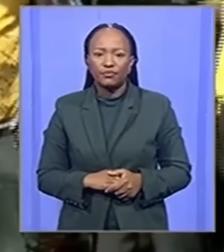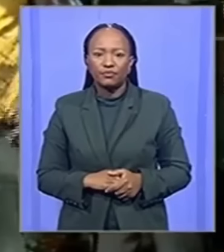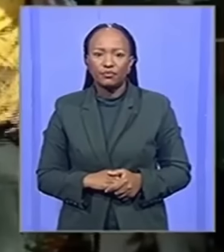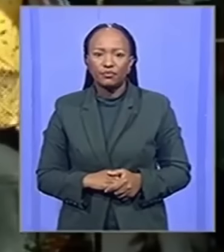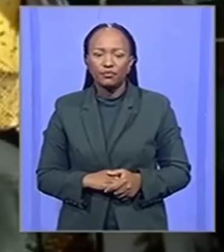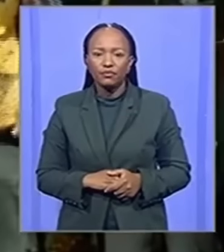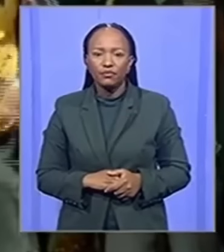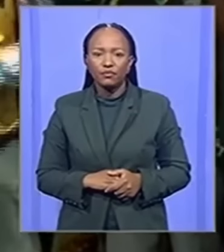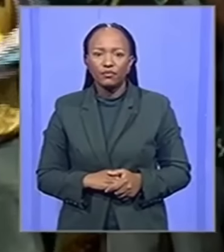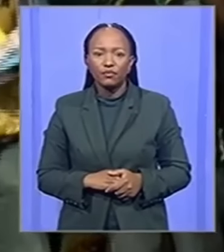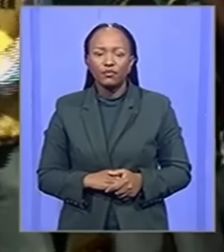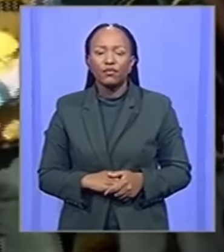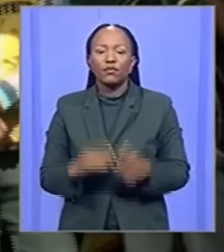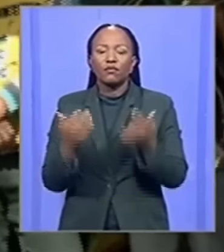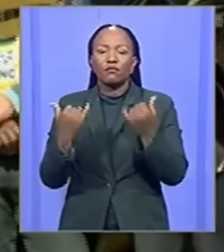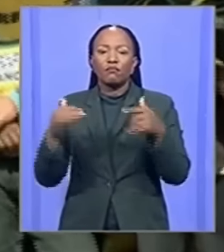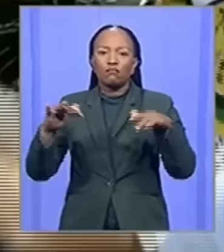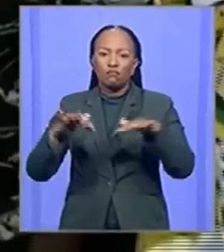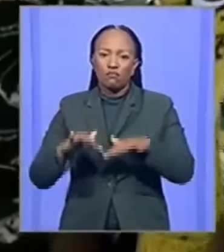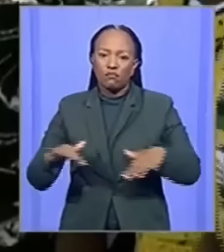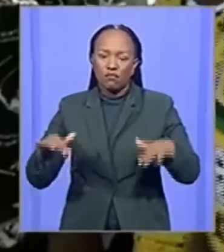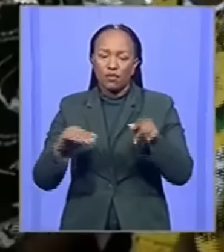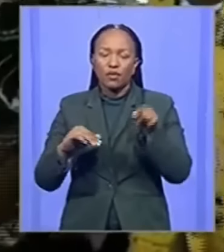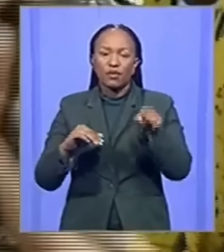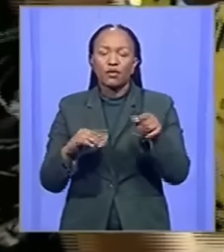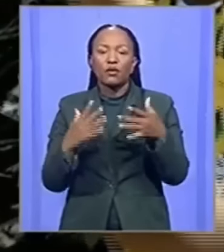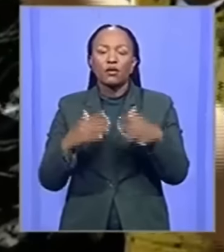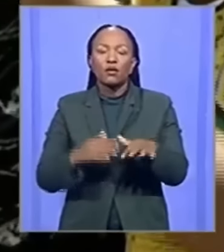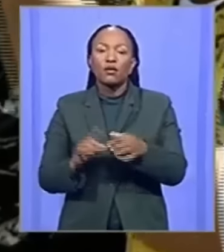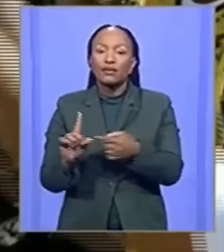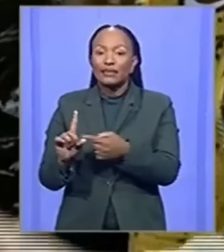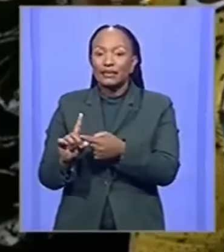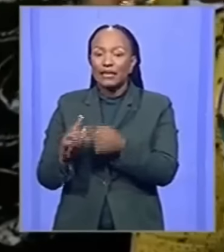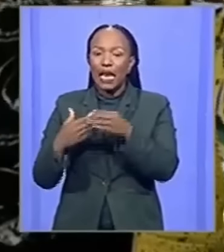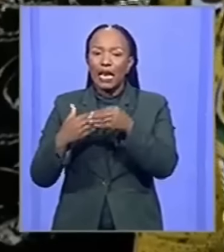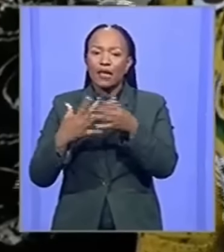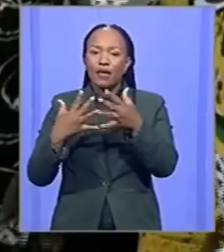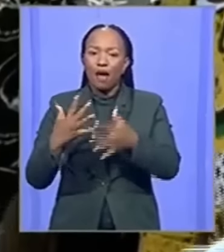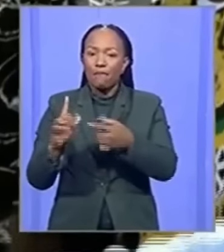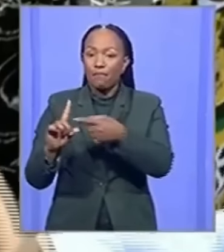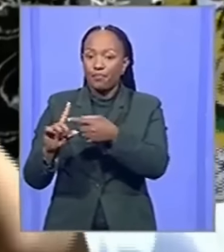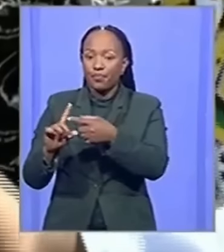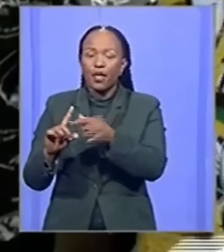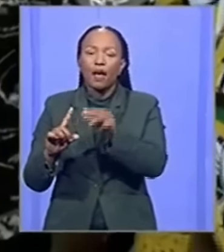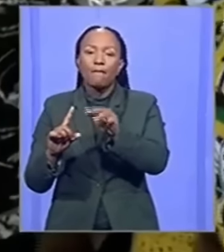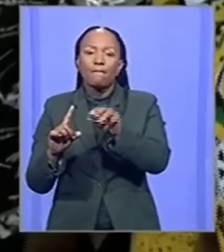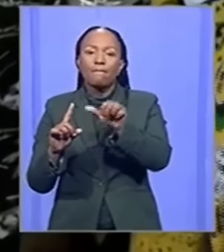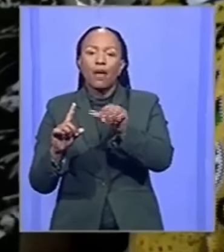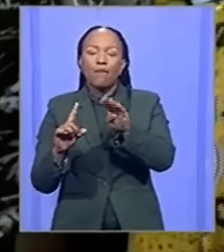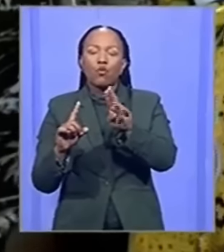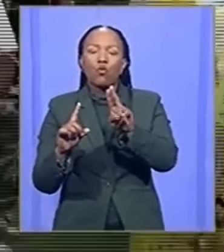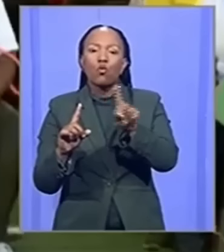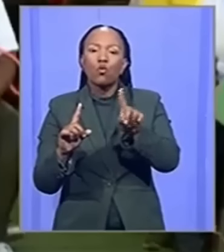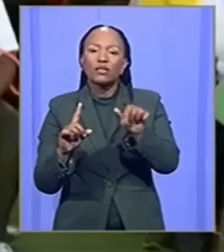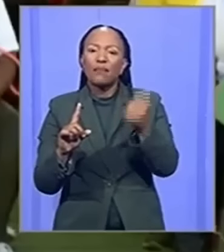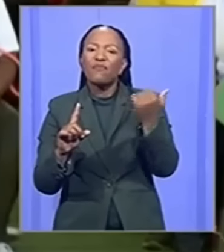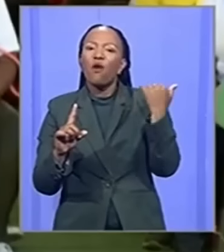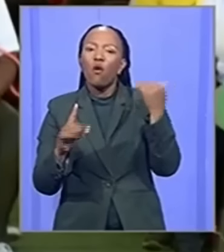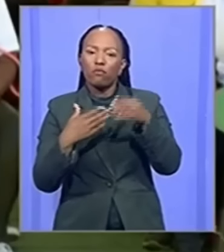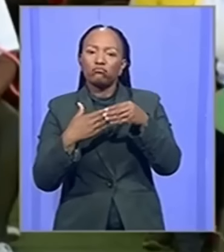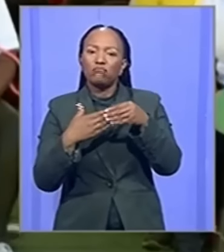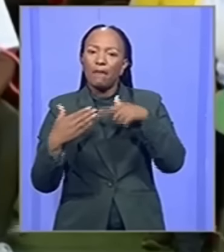Boholo ba ntshetsopele sebakeng sena bo amahangwa le boetapele ba David Mabuza nakong eo e neng e le tonakgolo. Mabuza o dumela